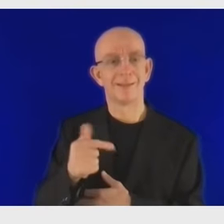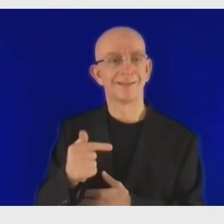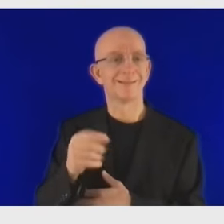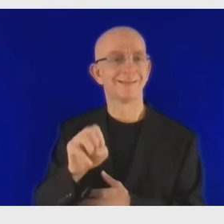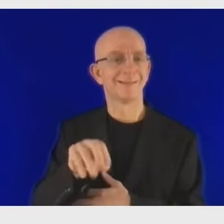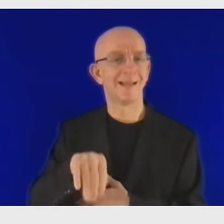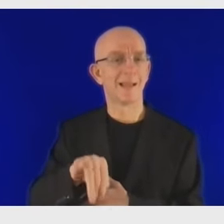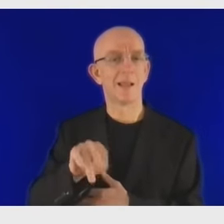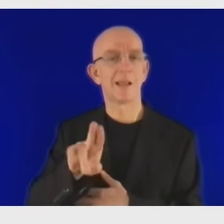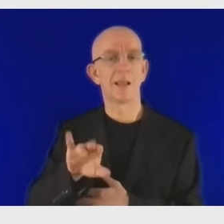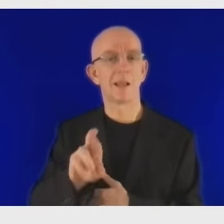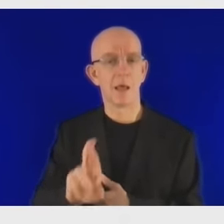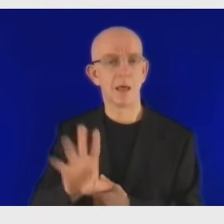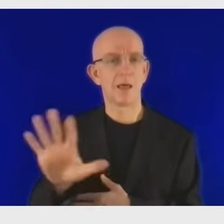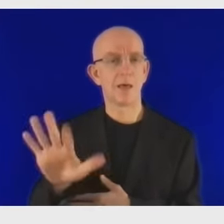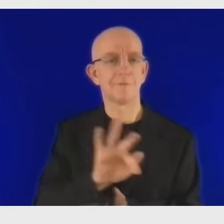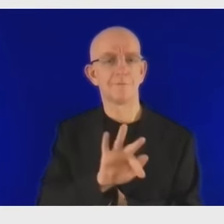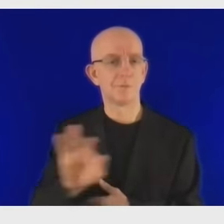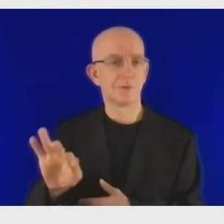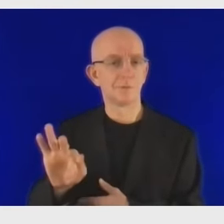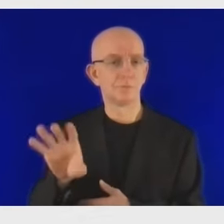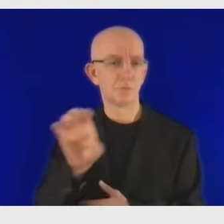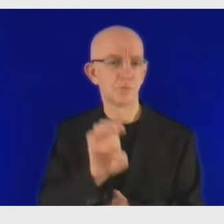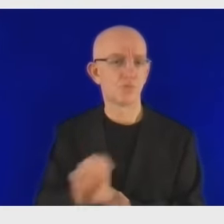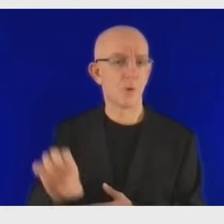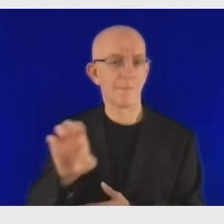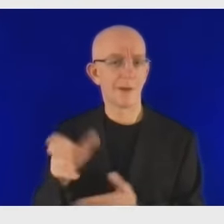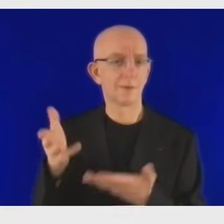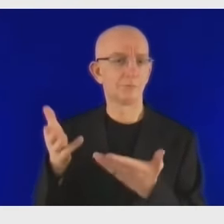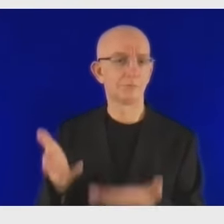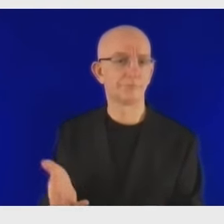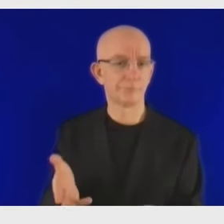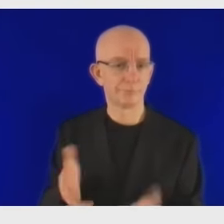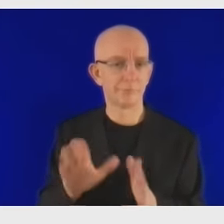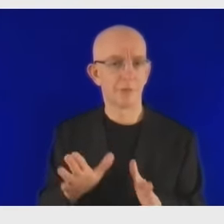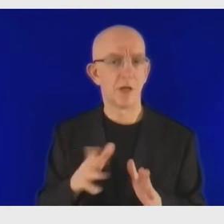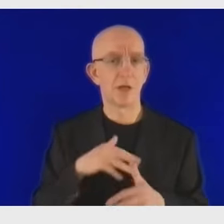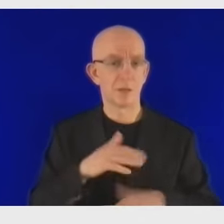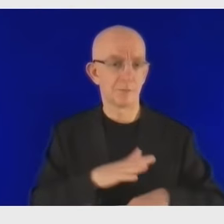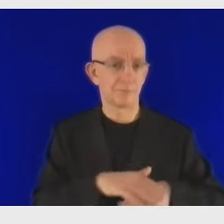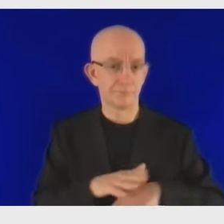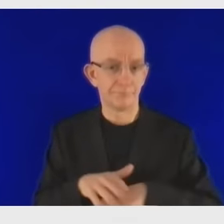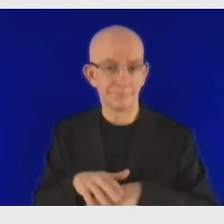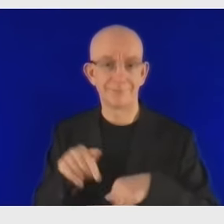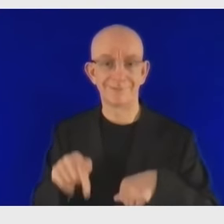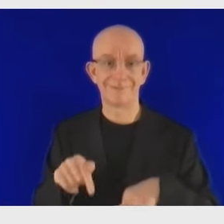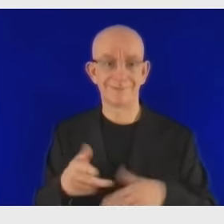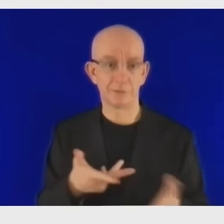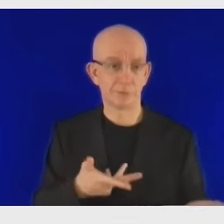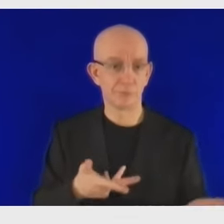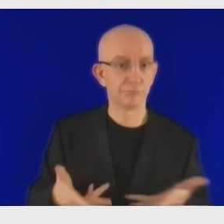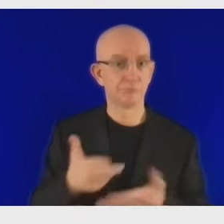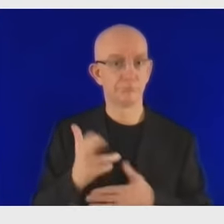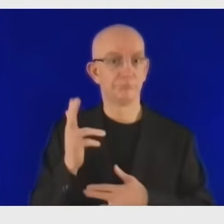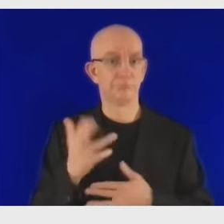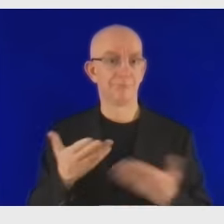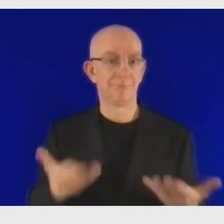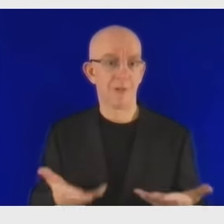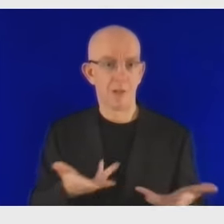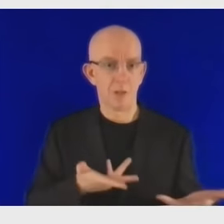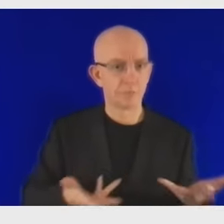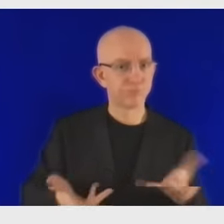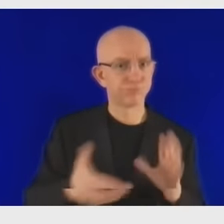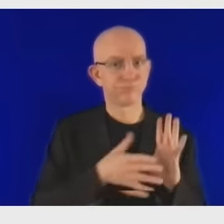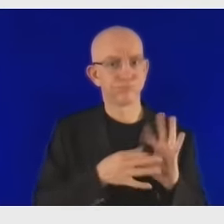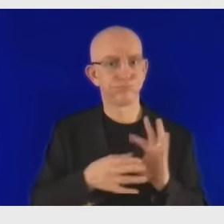conversation that started a long time ago and will continue to happen. So I encourage you to continue to participate through social media, but also through the activist spaces